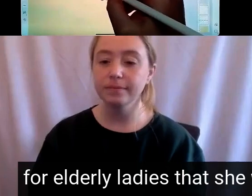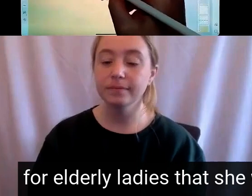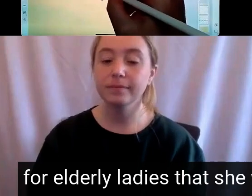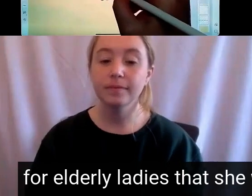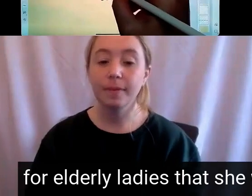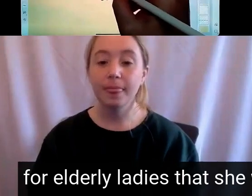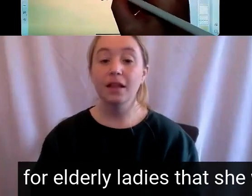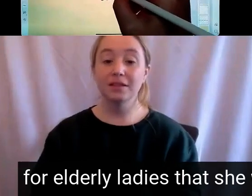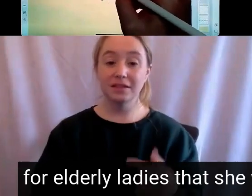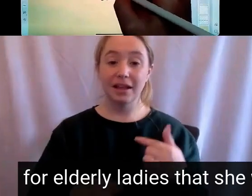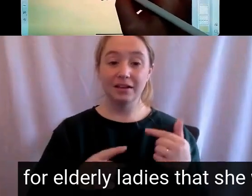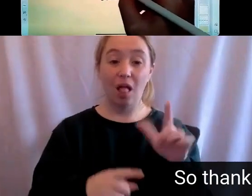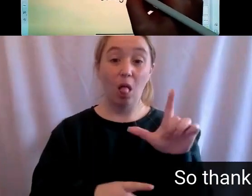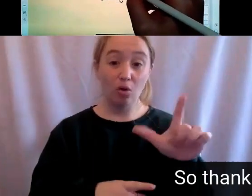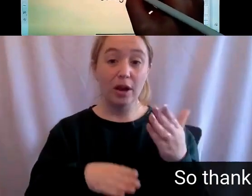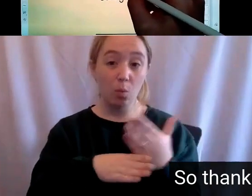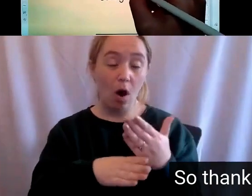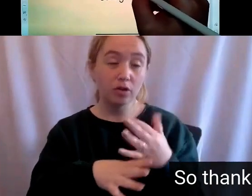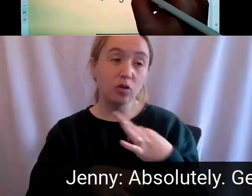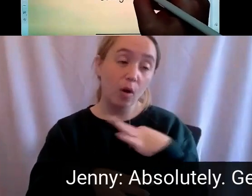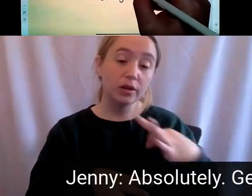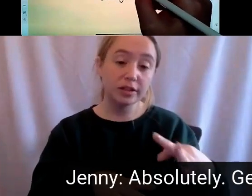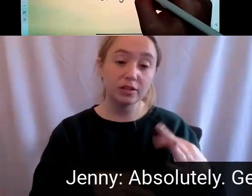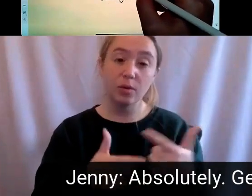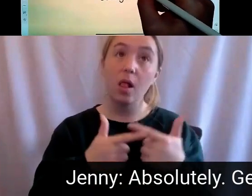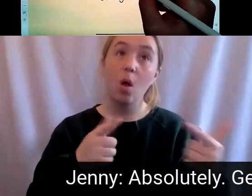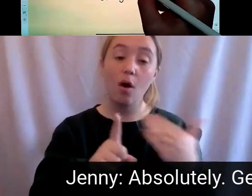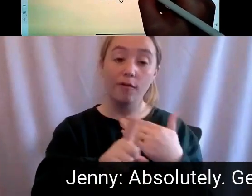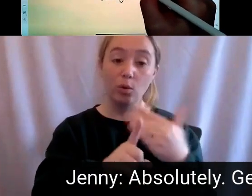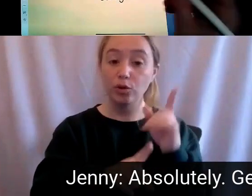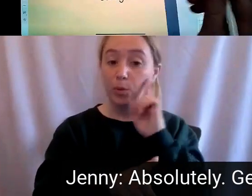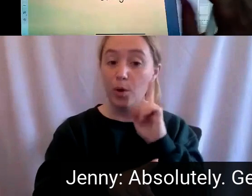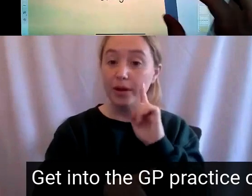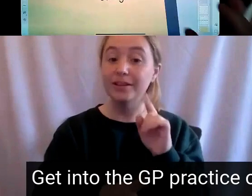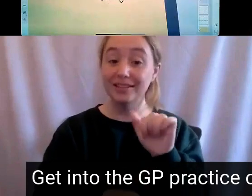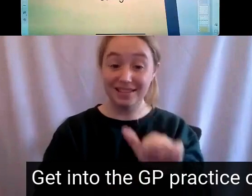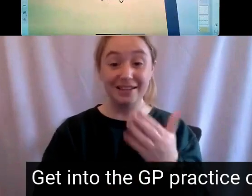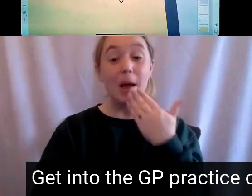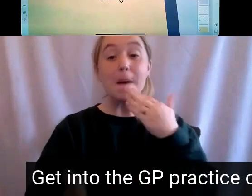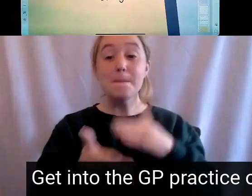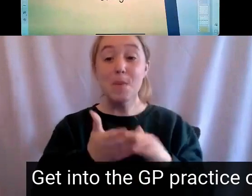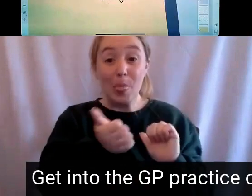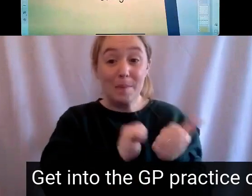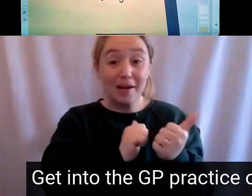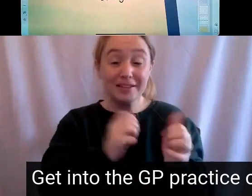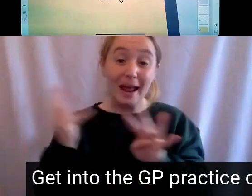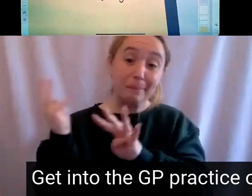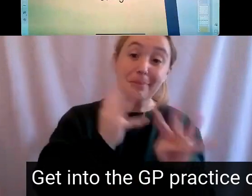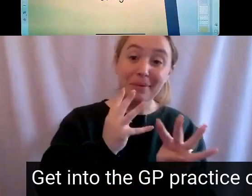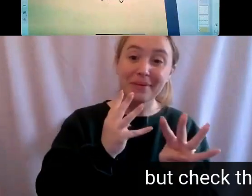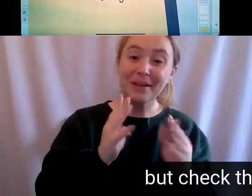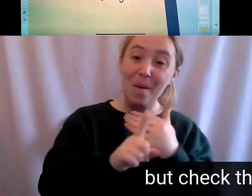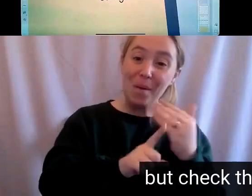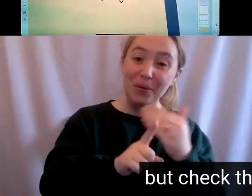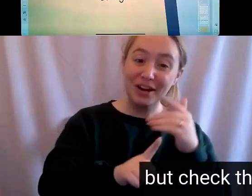she works with or volunteers with. So thank you for that. Absolutely. Get them all, book the bus, get into the GP practice or the specialist physio